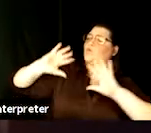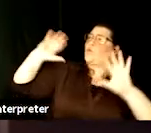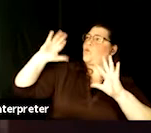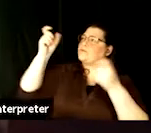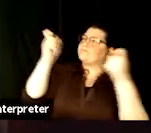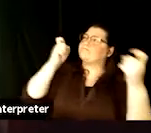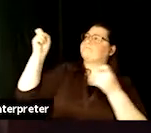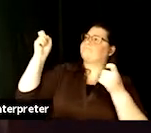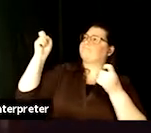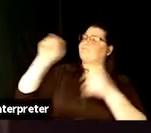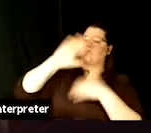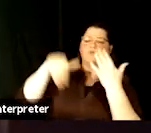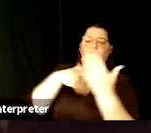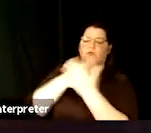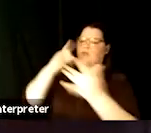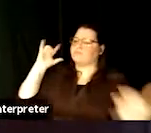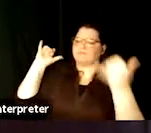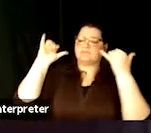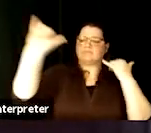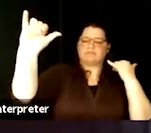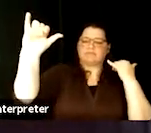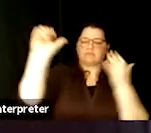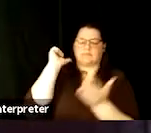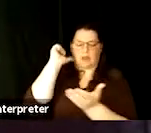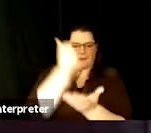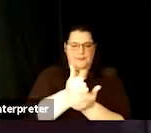eternity. Amen. Amen.